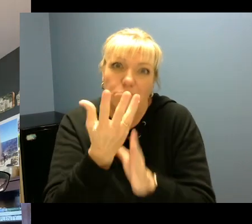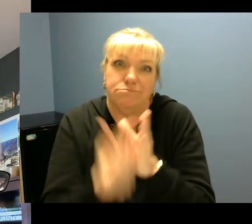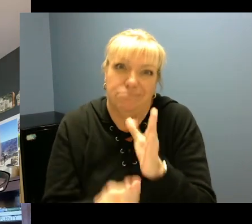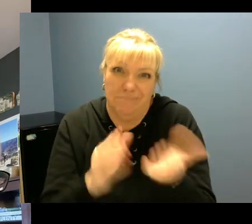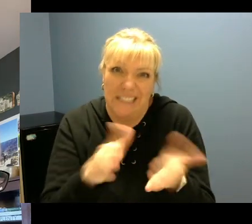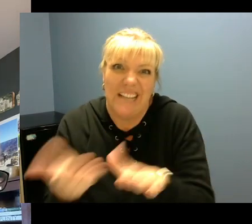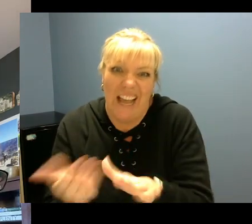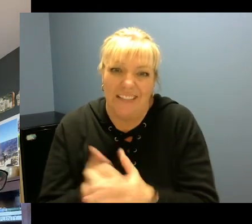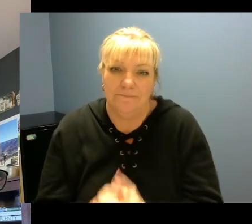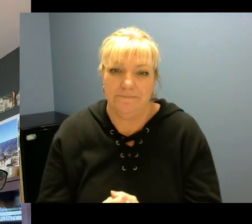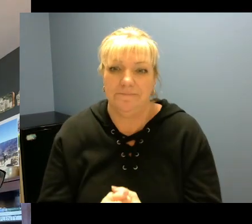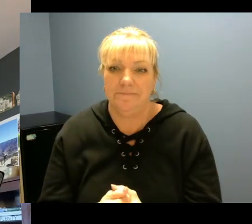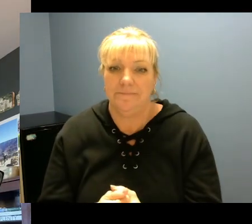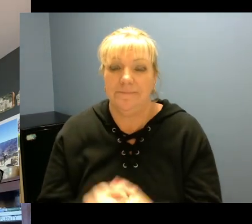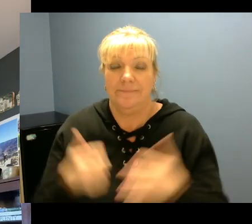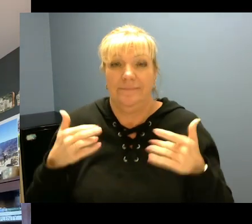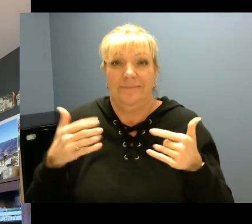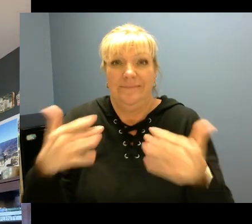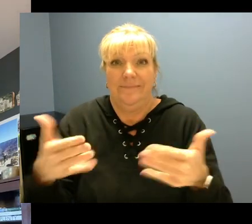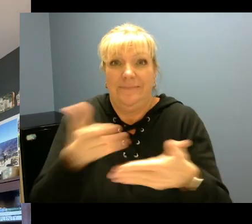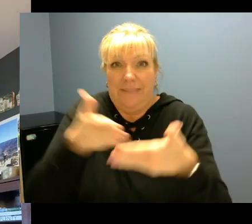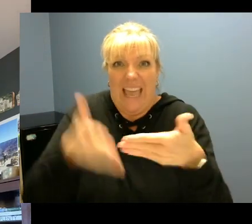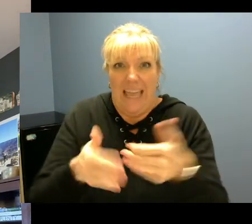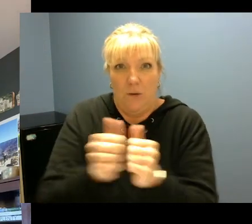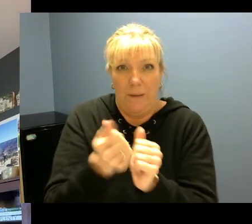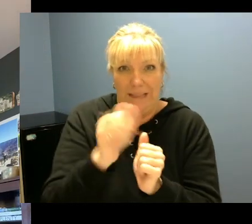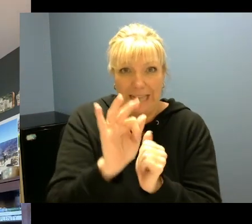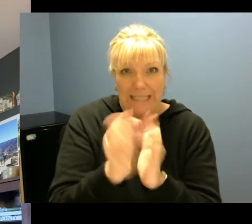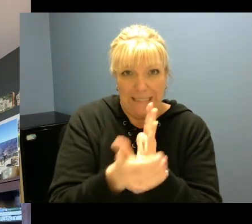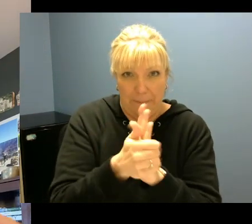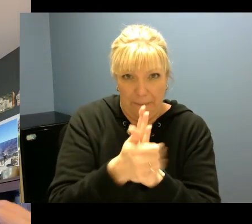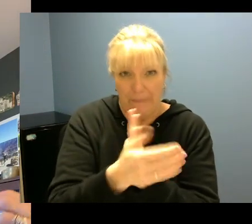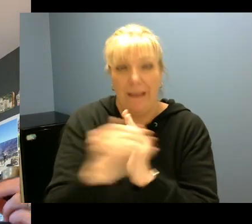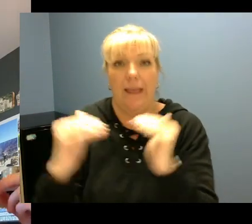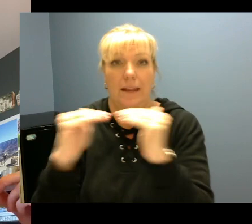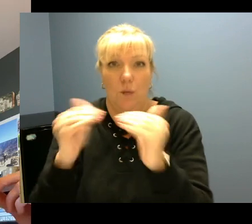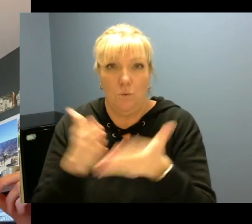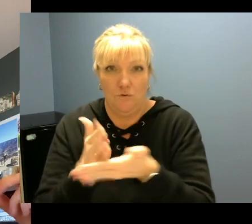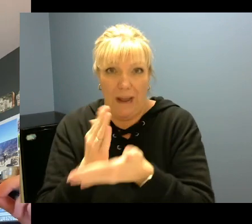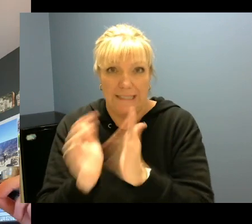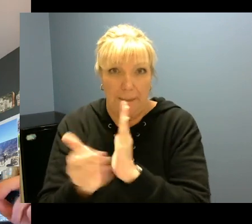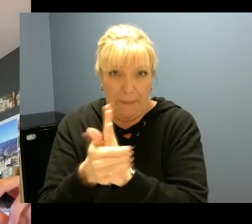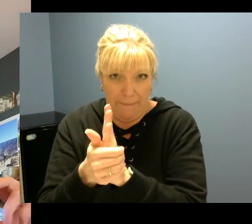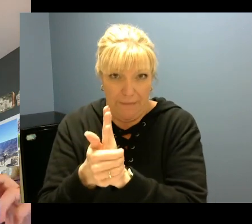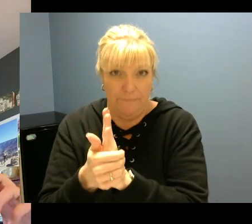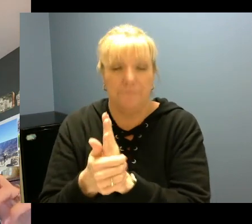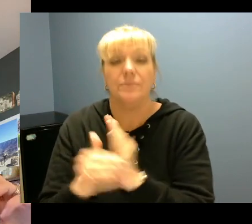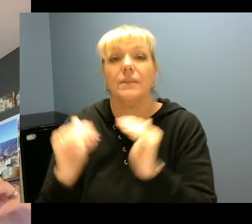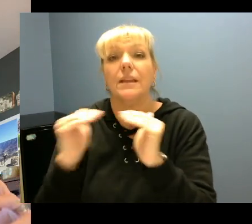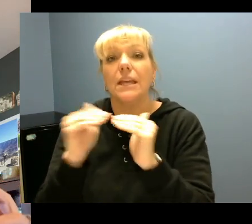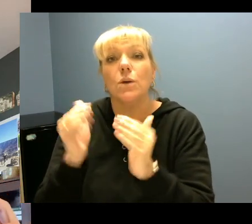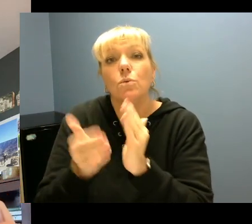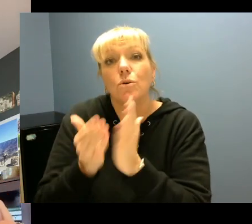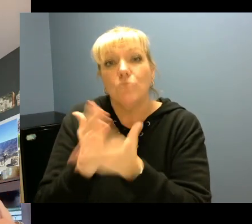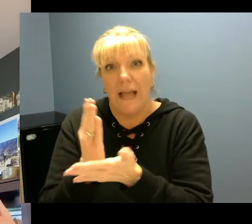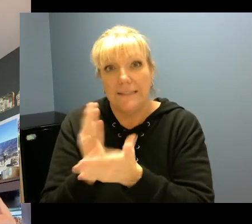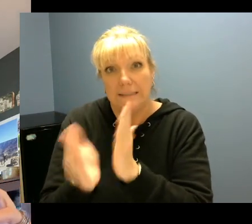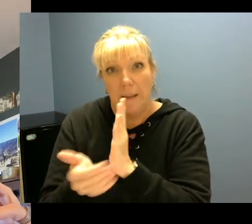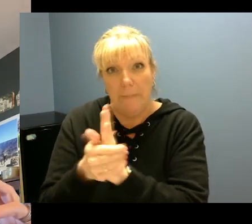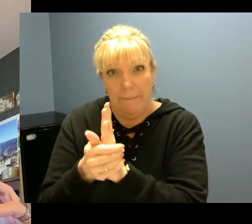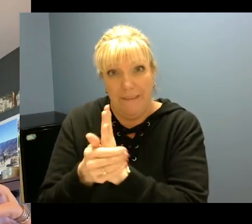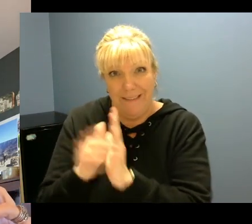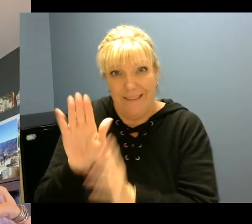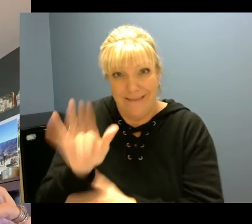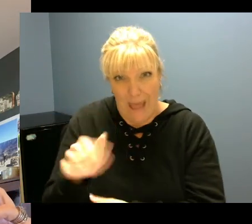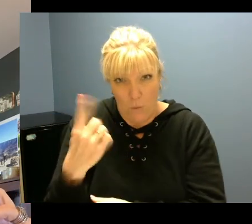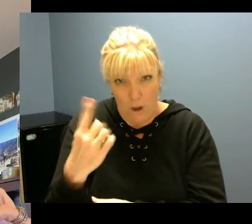We're going to culminate here with the 19th Amendment and with the Equal Rights Amendment. And the Equal Rights Amendment that's introduced in this outline,